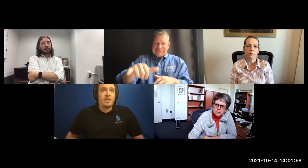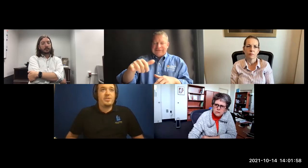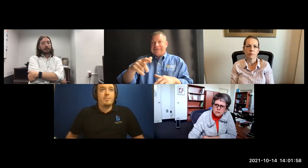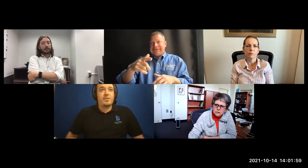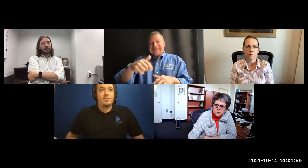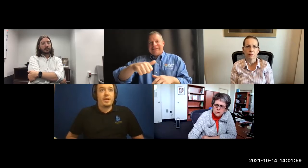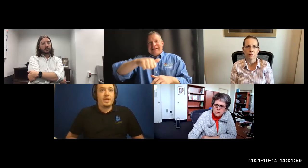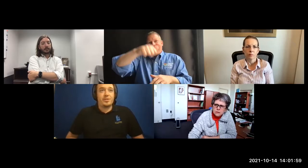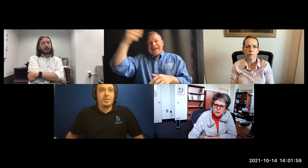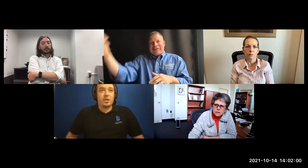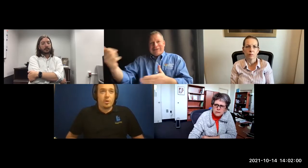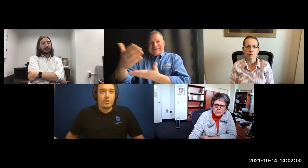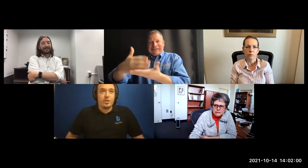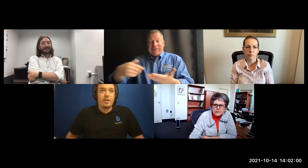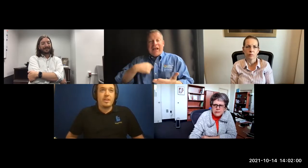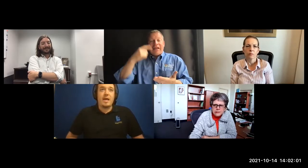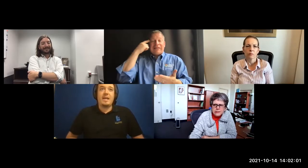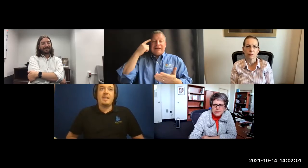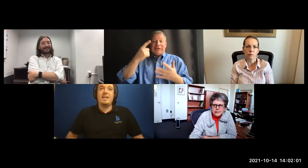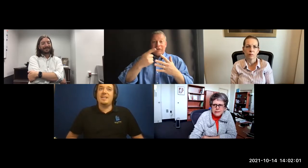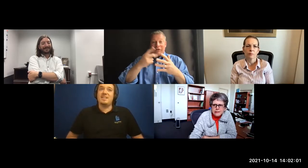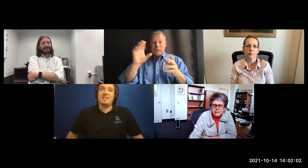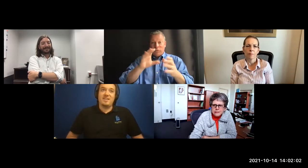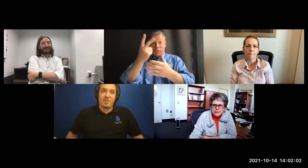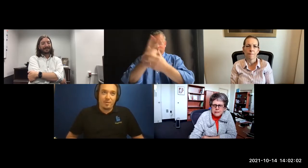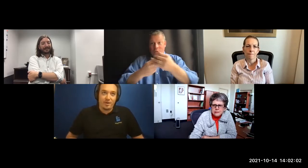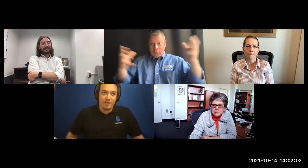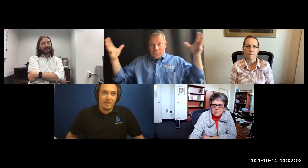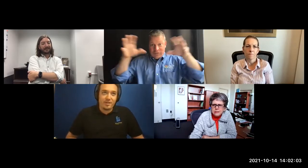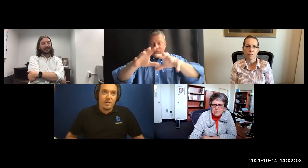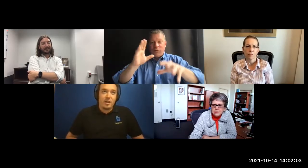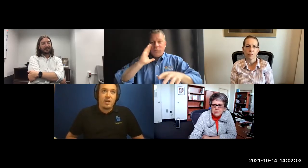As it pertains to the mainstream setting and your second question, that is